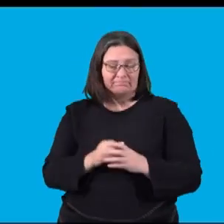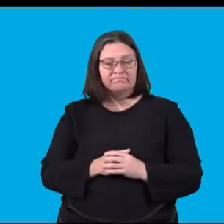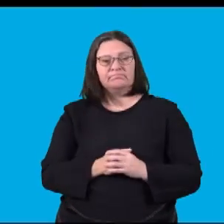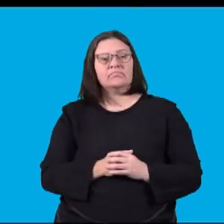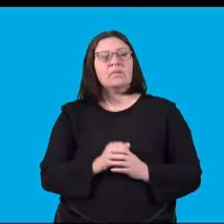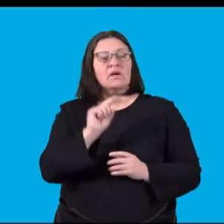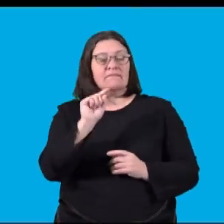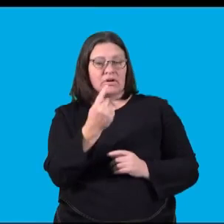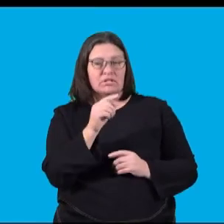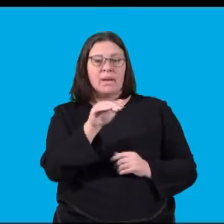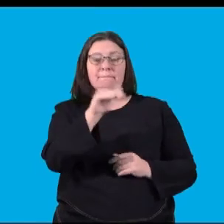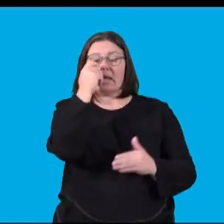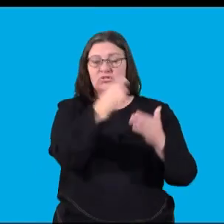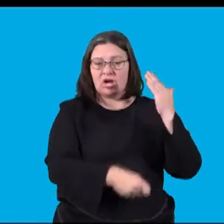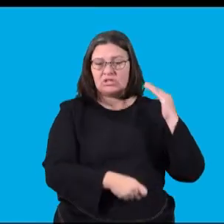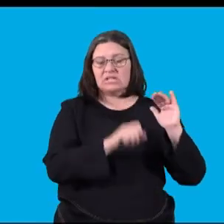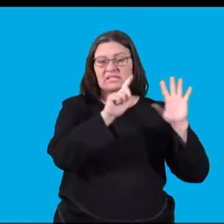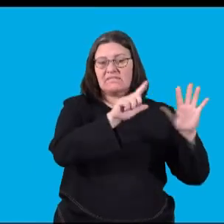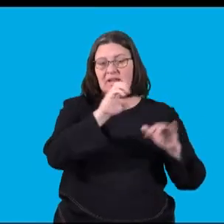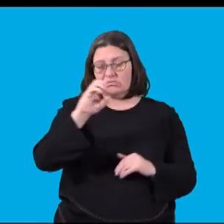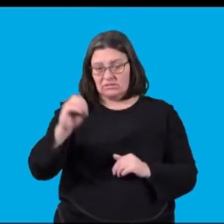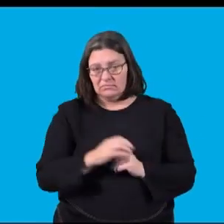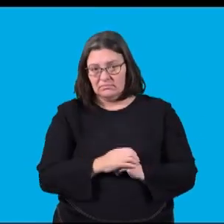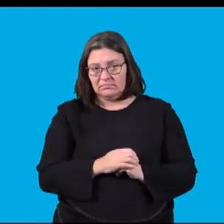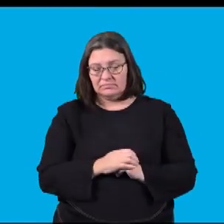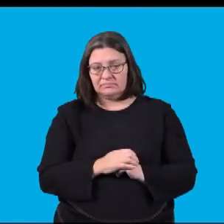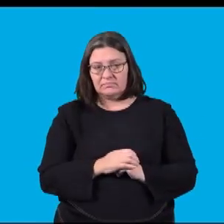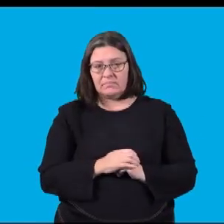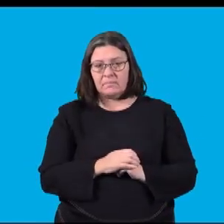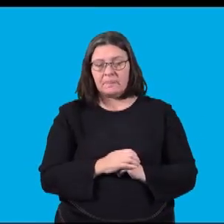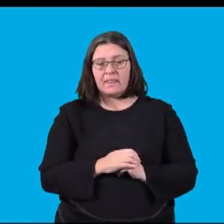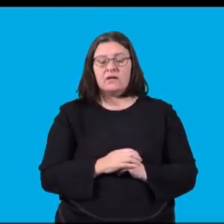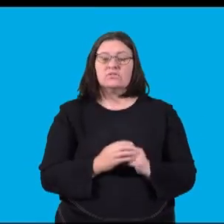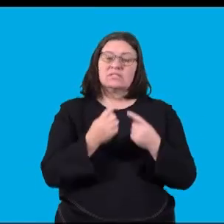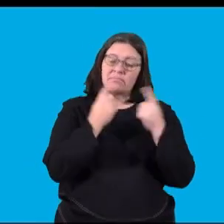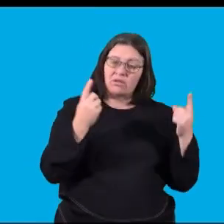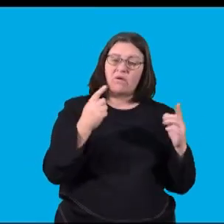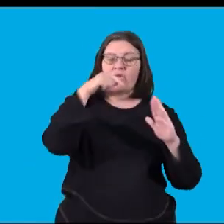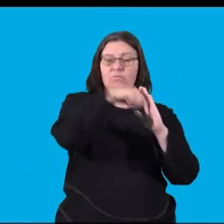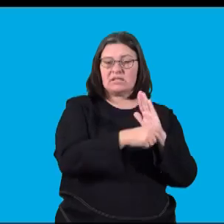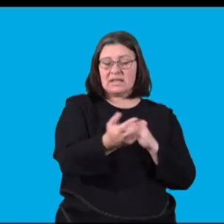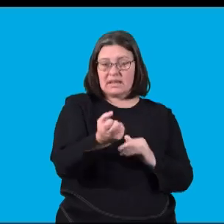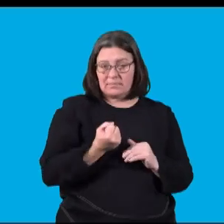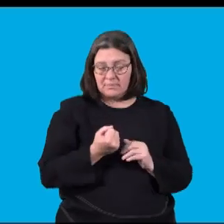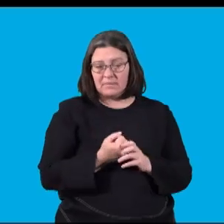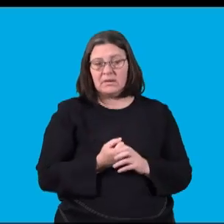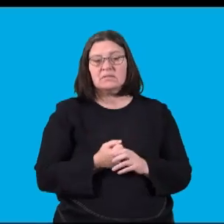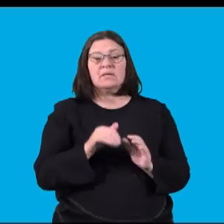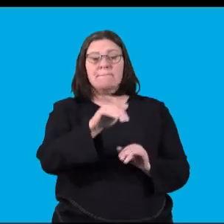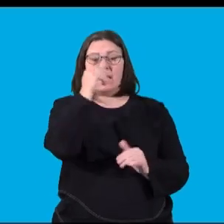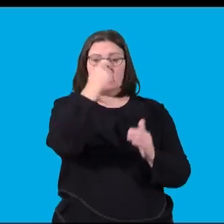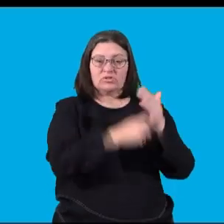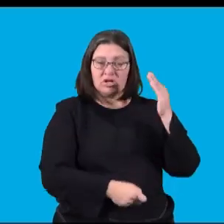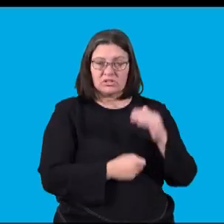right? So the first thing is your bank charges of 700. So I'll come now in my statement of comprehensive income, I'll